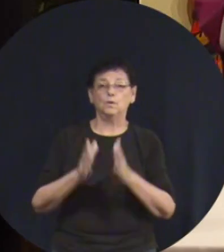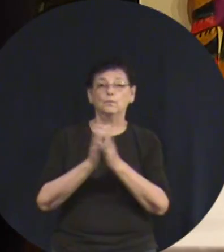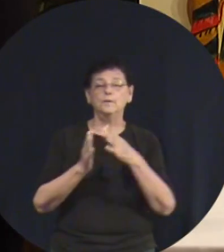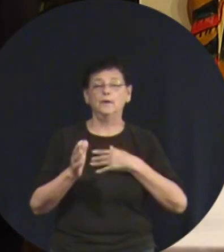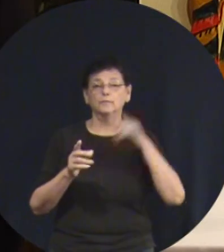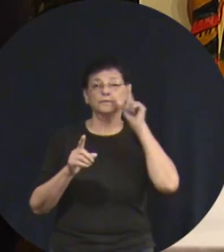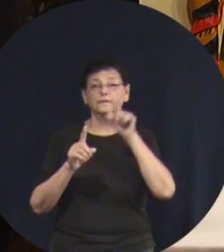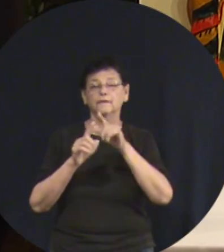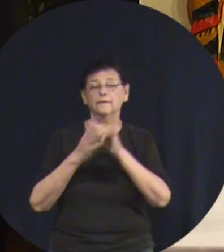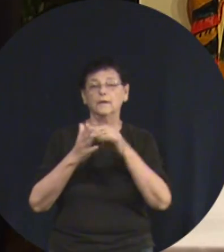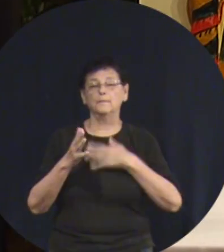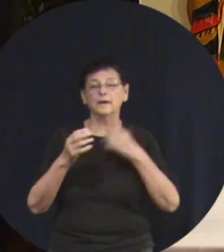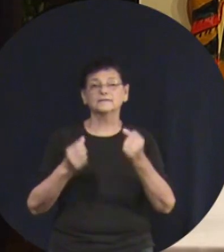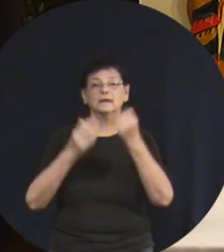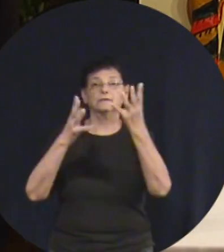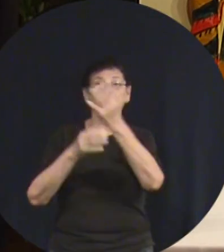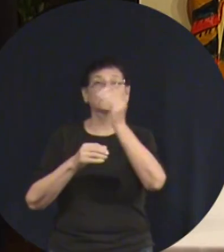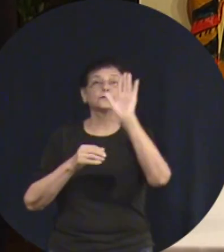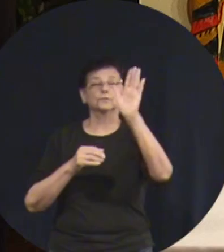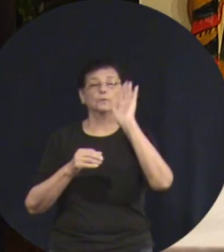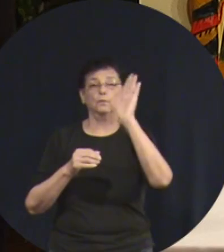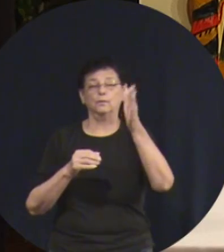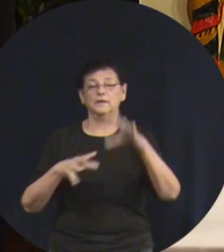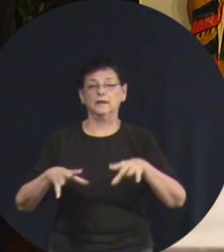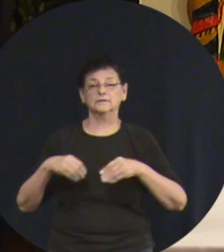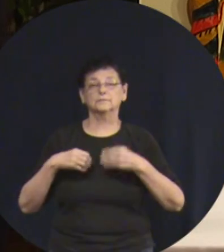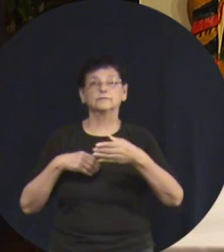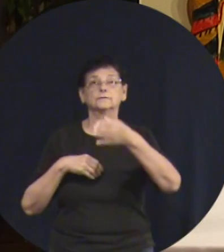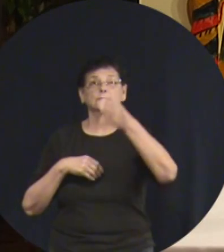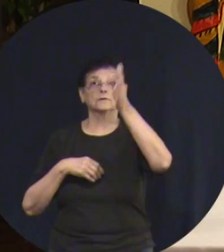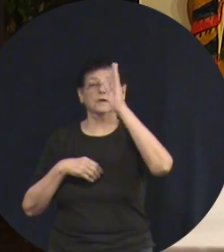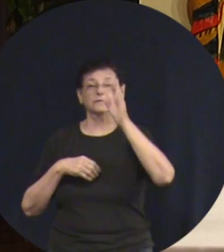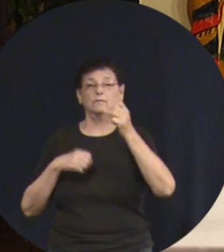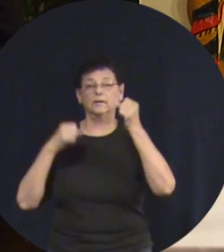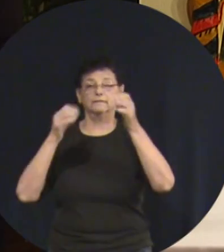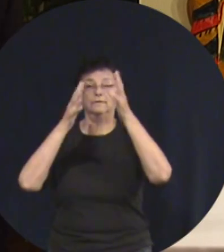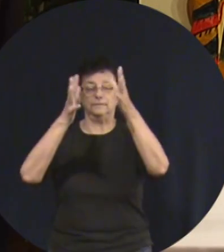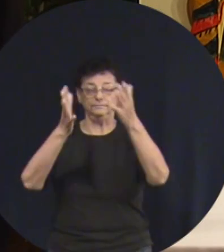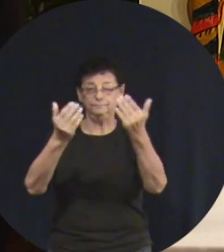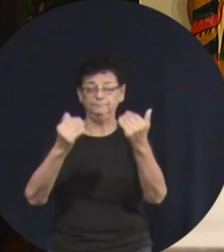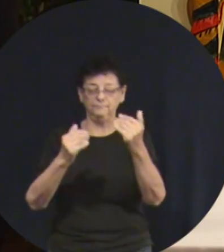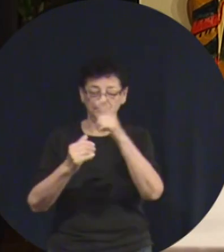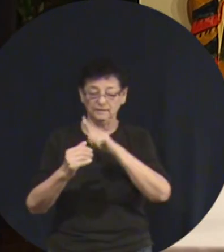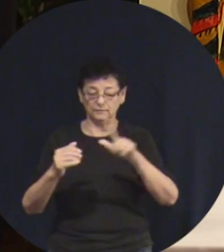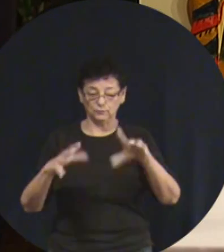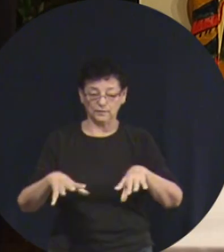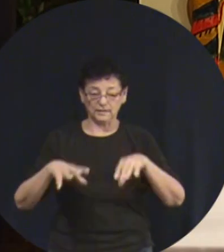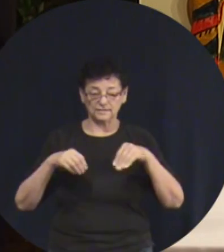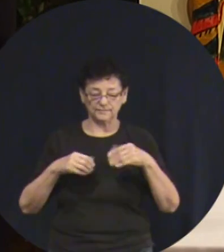Pray, my brothers and sisters, that my sacrifice and yours may be acceptable to God the Almighty Father. May the Lord accept